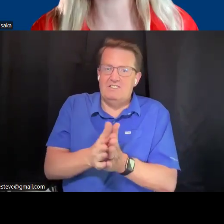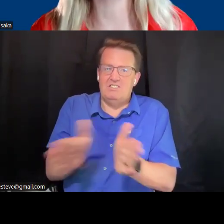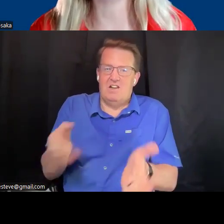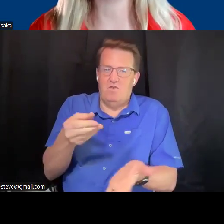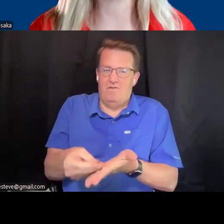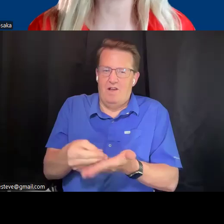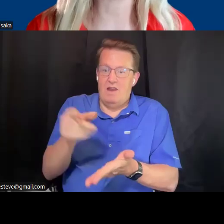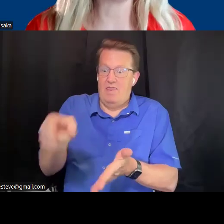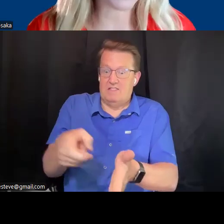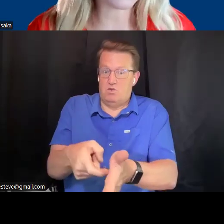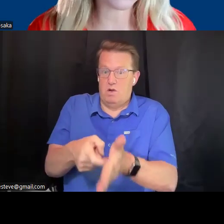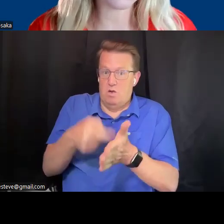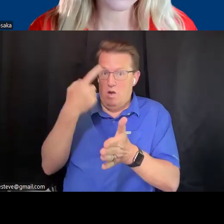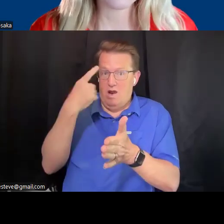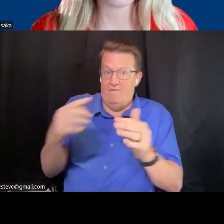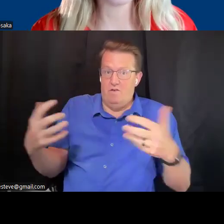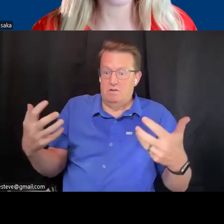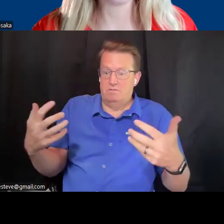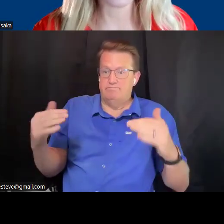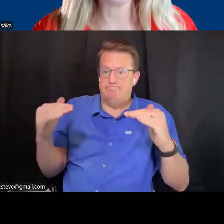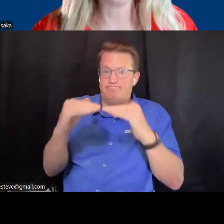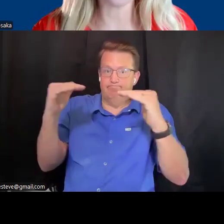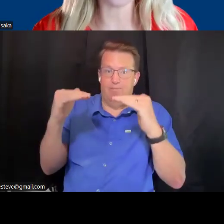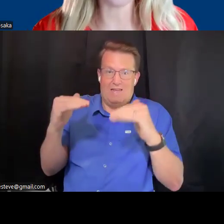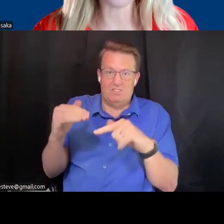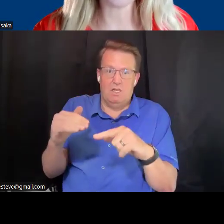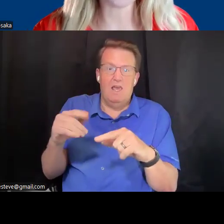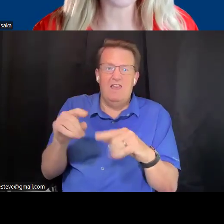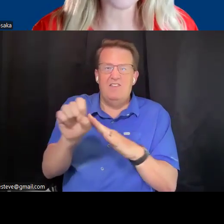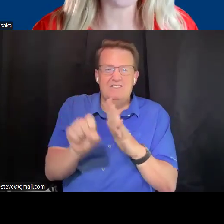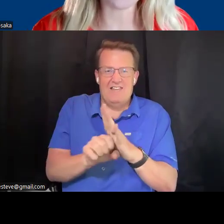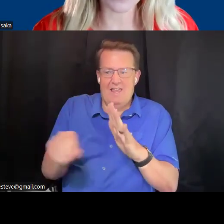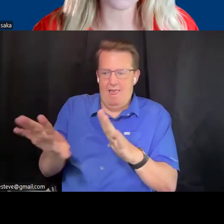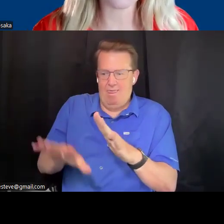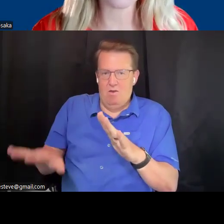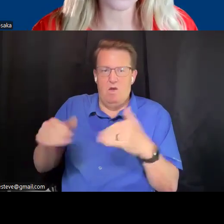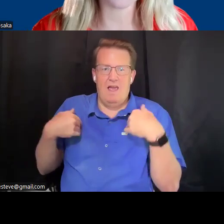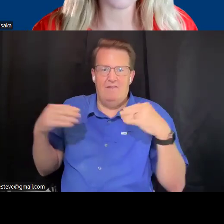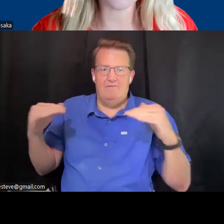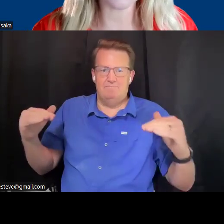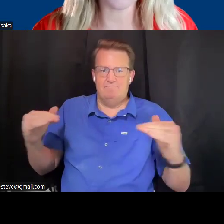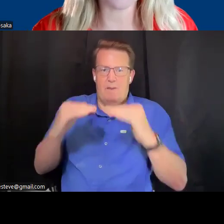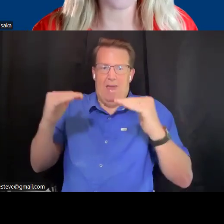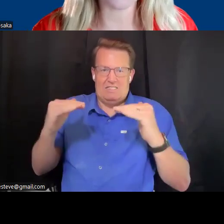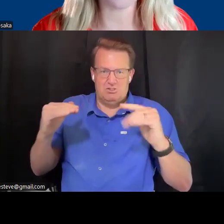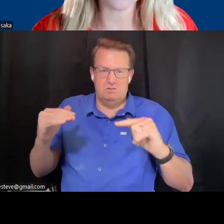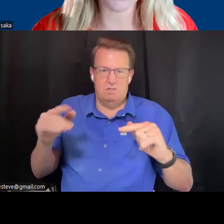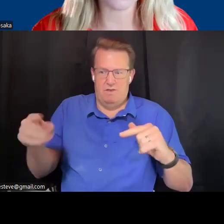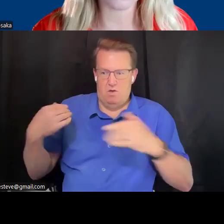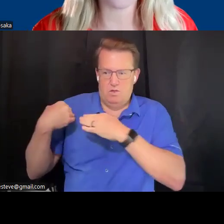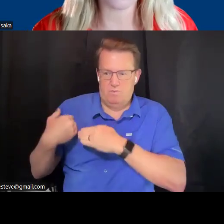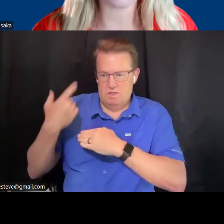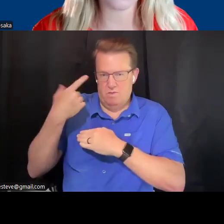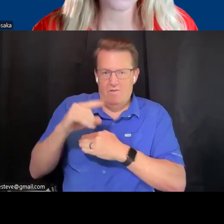is required for match, the state and the locals both have a share of match that they are responsible for Older American